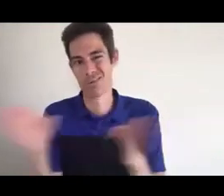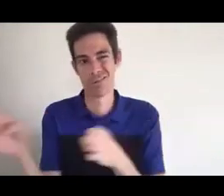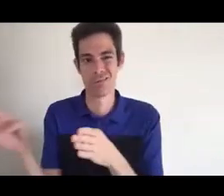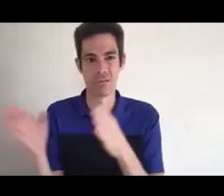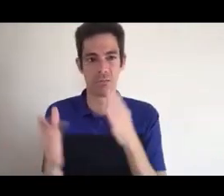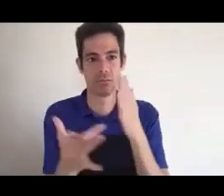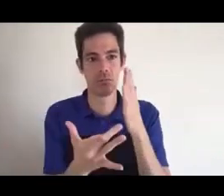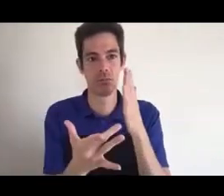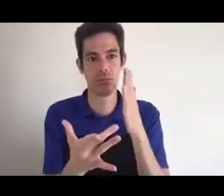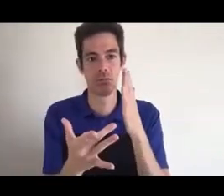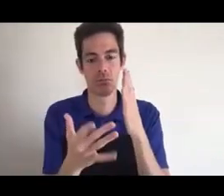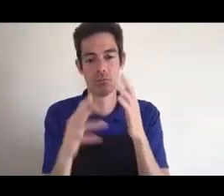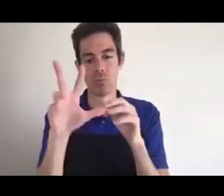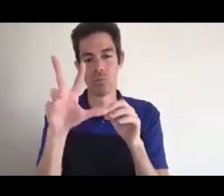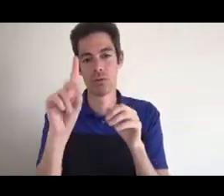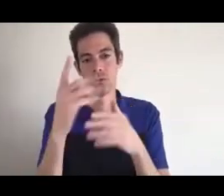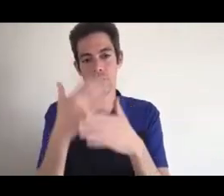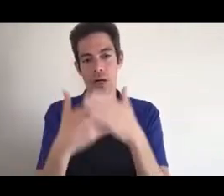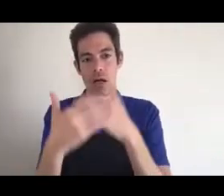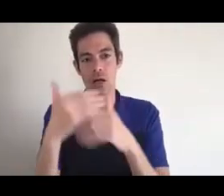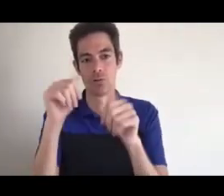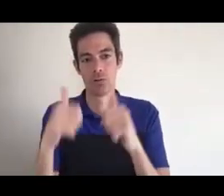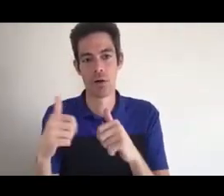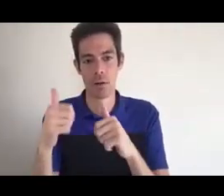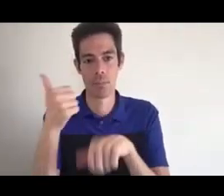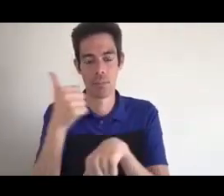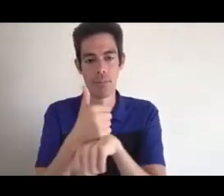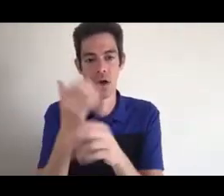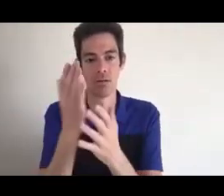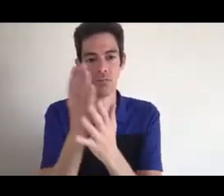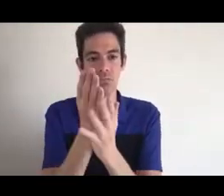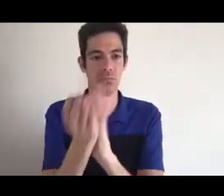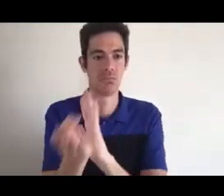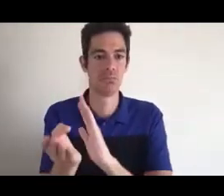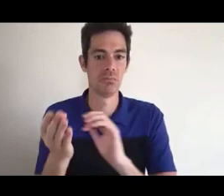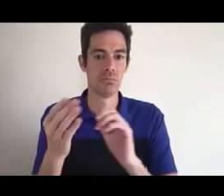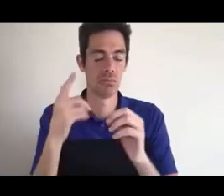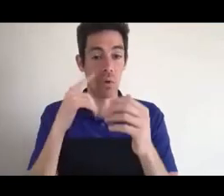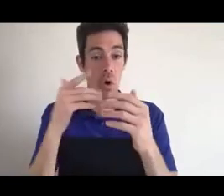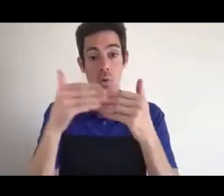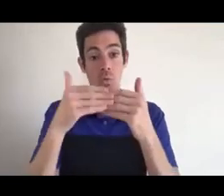Any questions about that before I switch to 3D hand shapes?